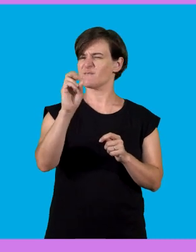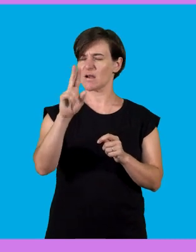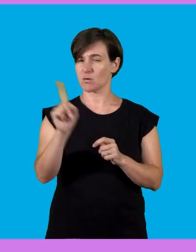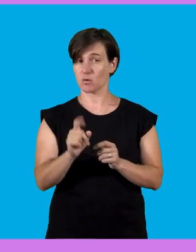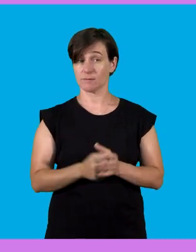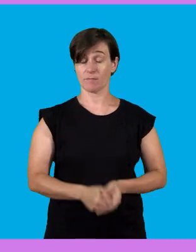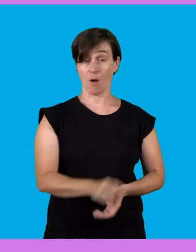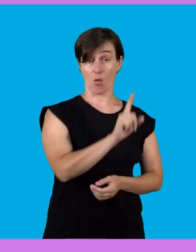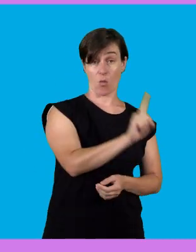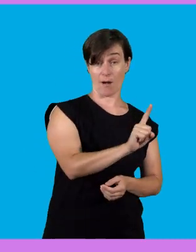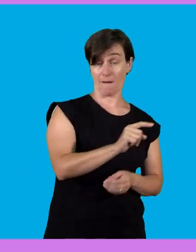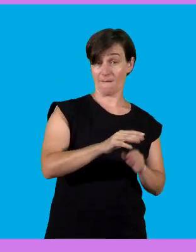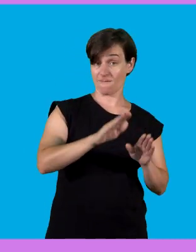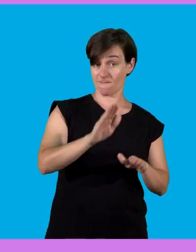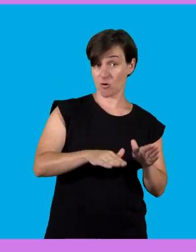1 foot